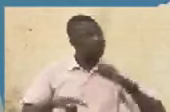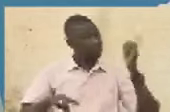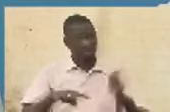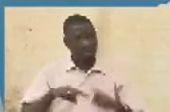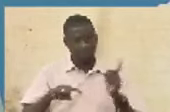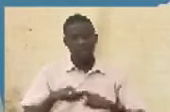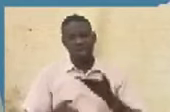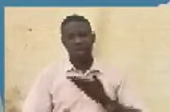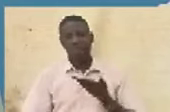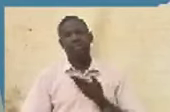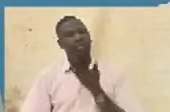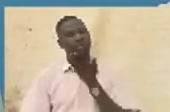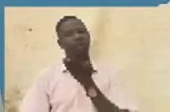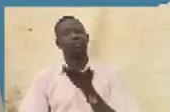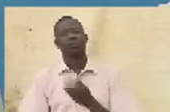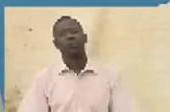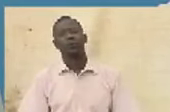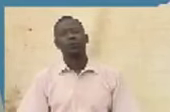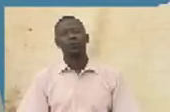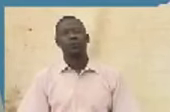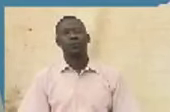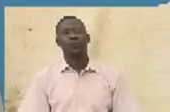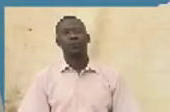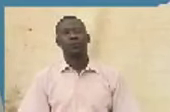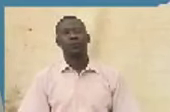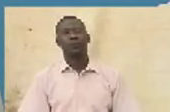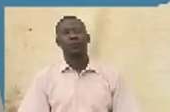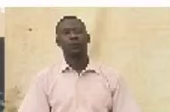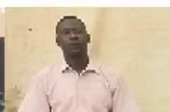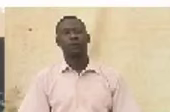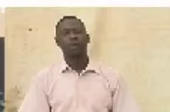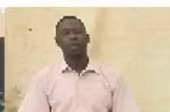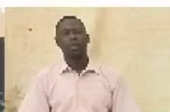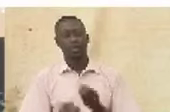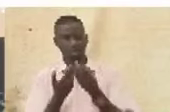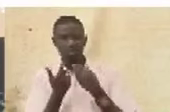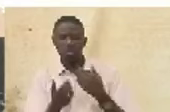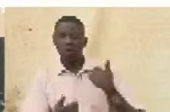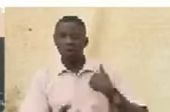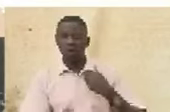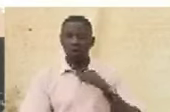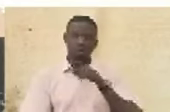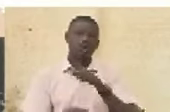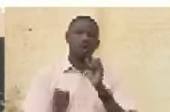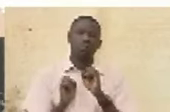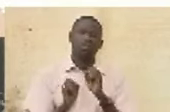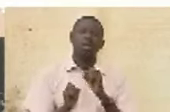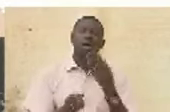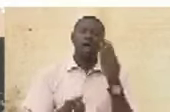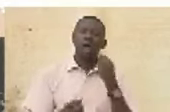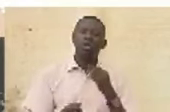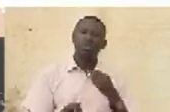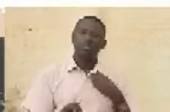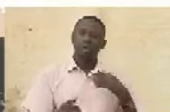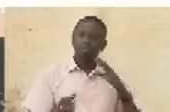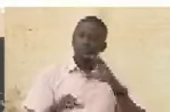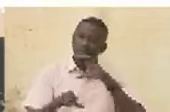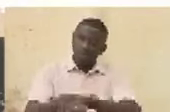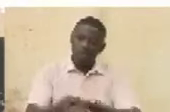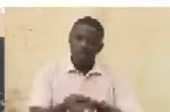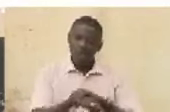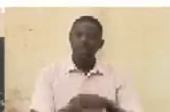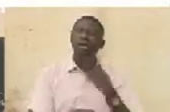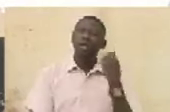beaten. Can you tell us, because we were not there, can you describe to us how they went to get him and how he